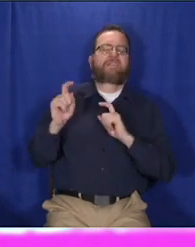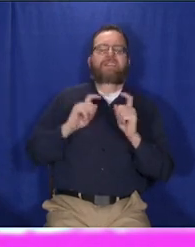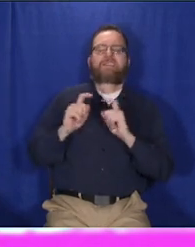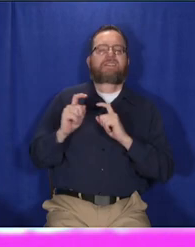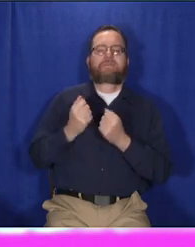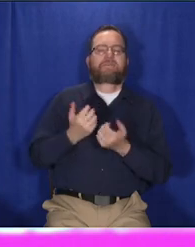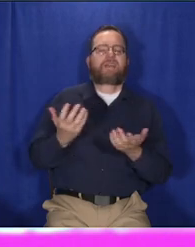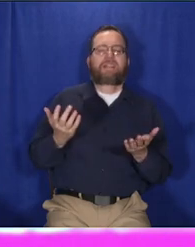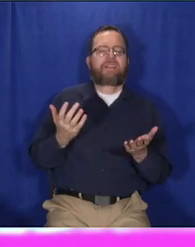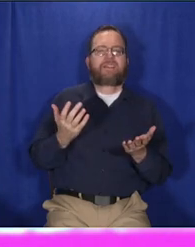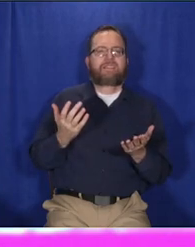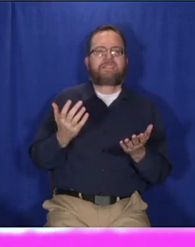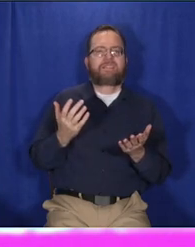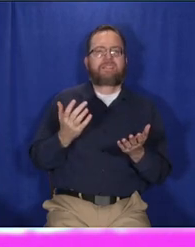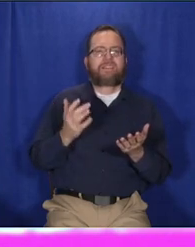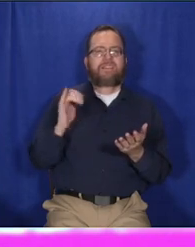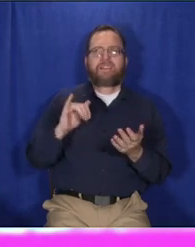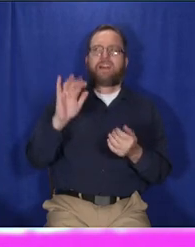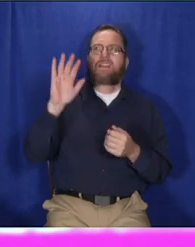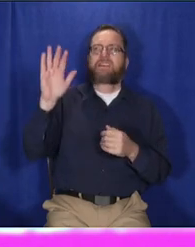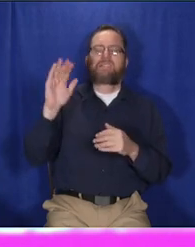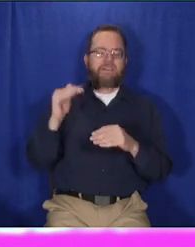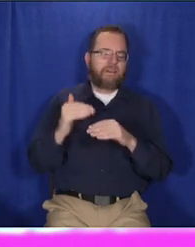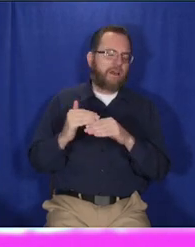God's supernatural economy.